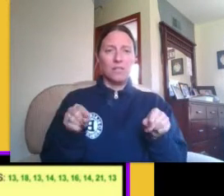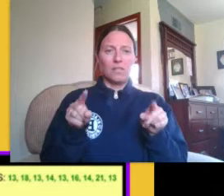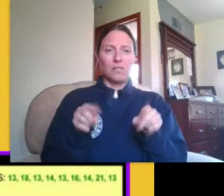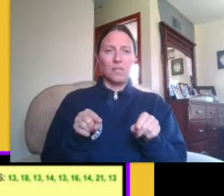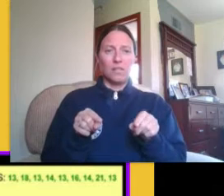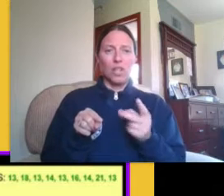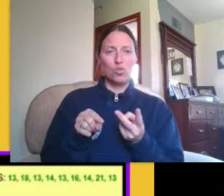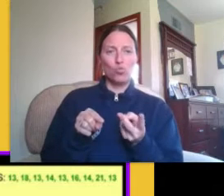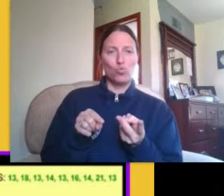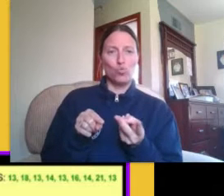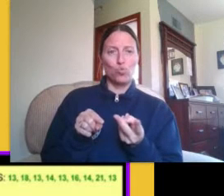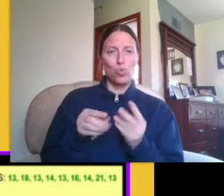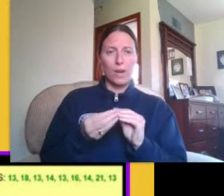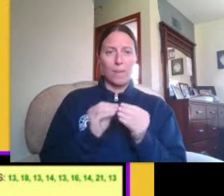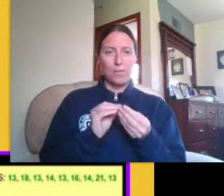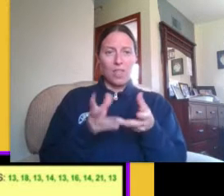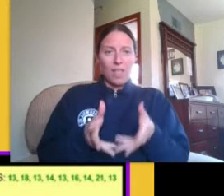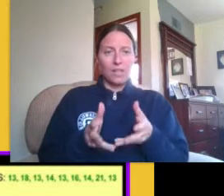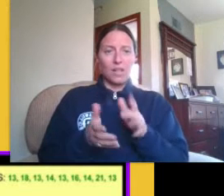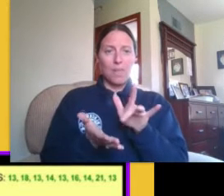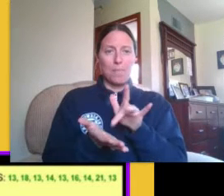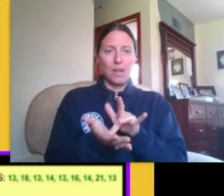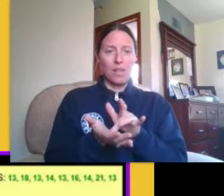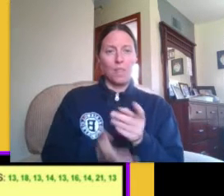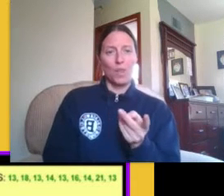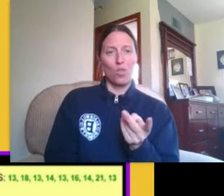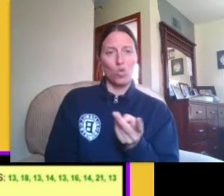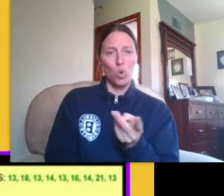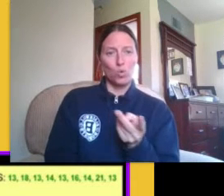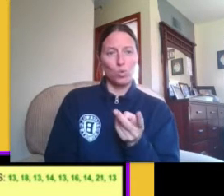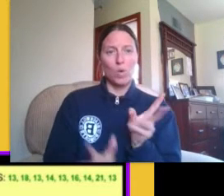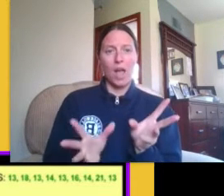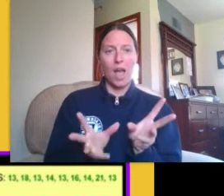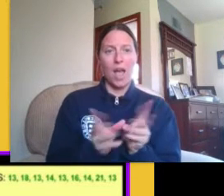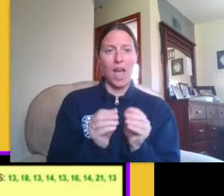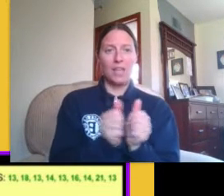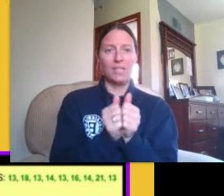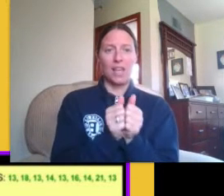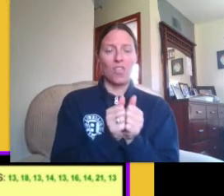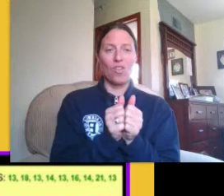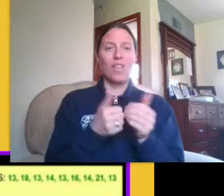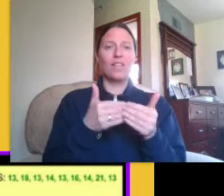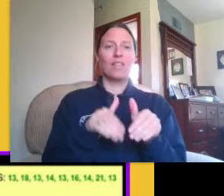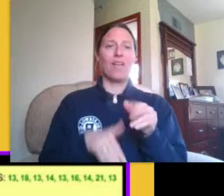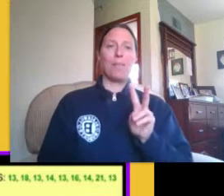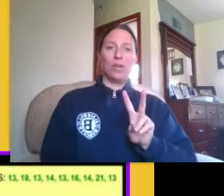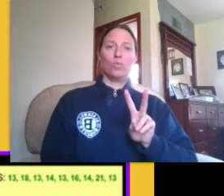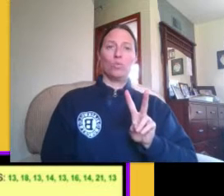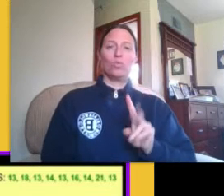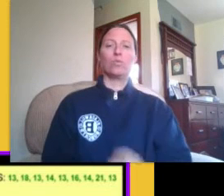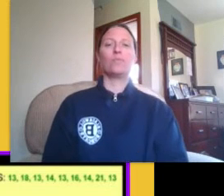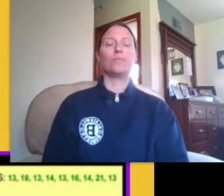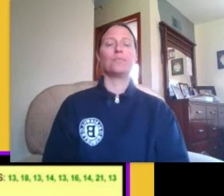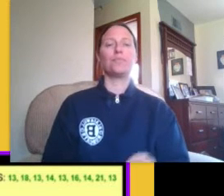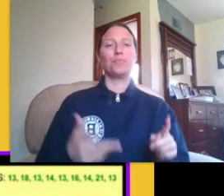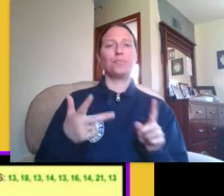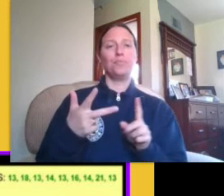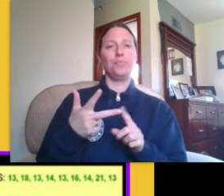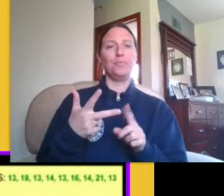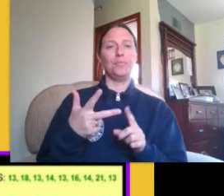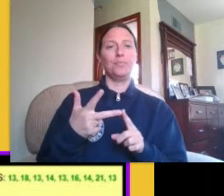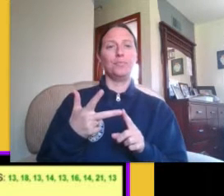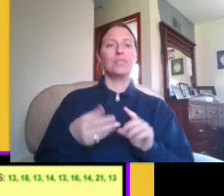middle 2 numbers. Then those numbers need to be added together and divided by 2. The mode